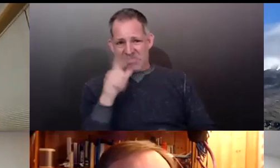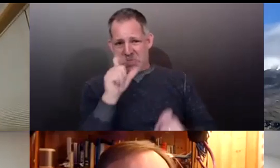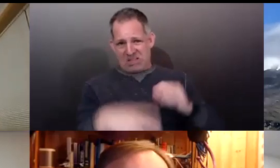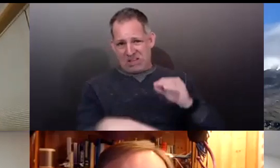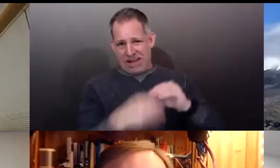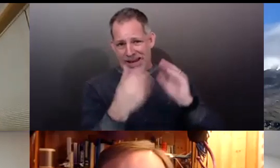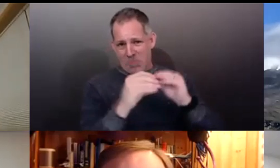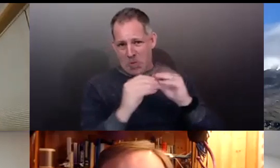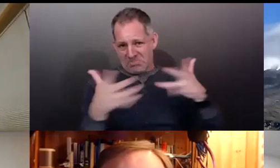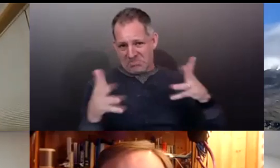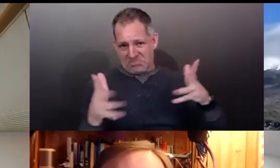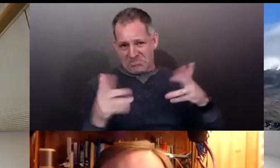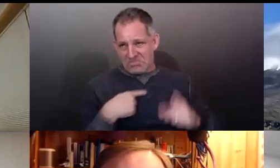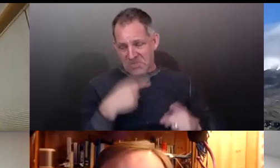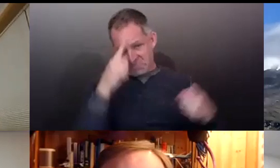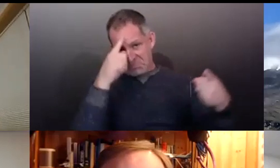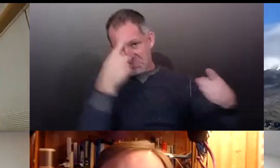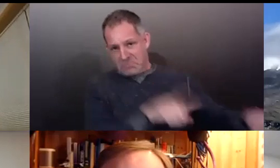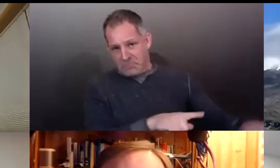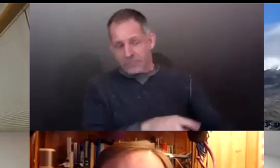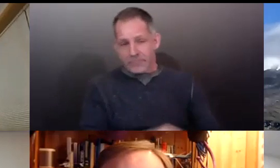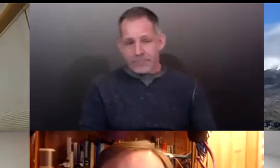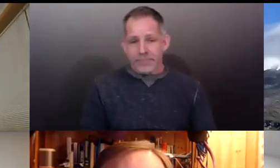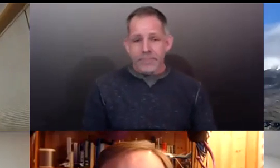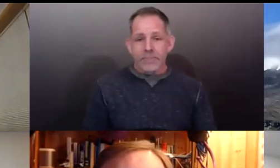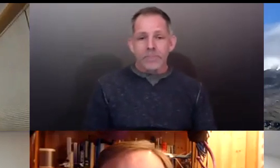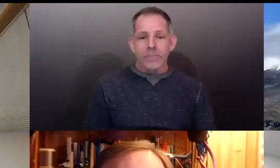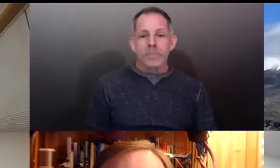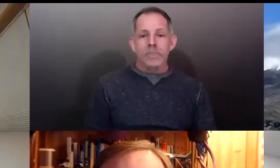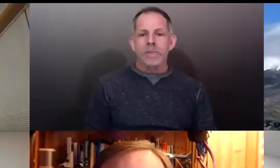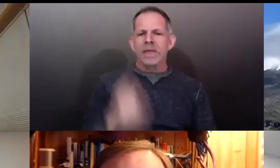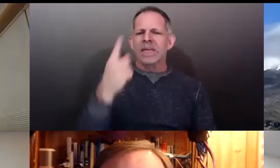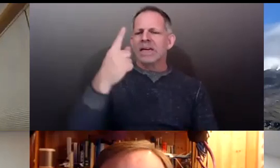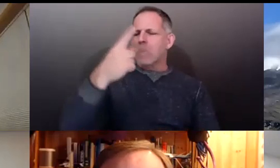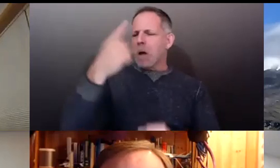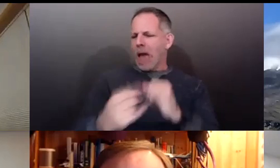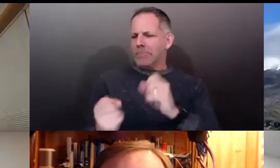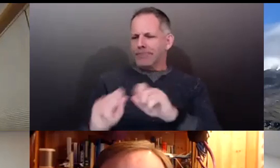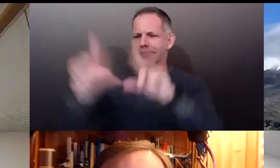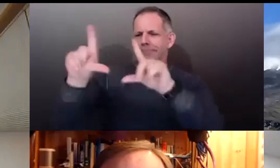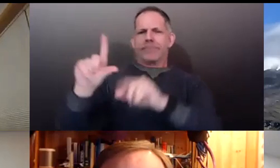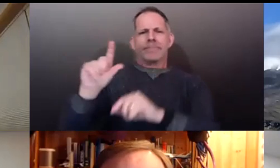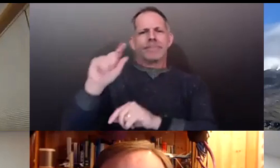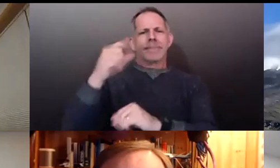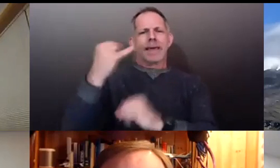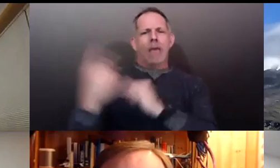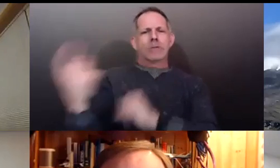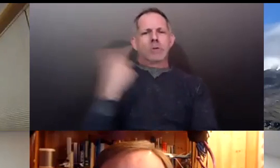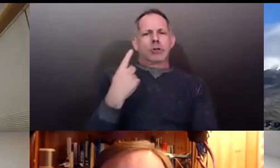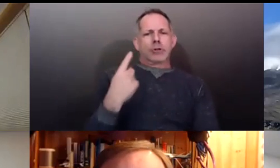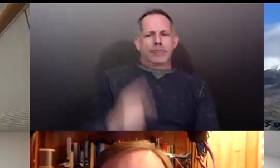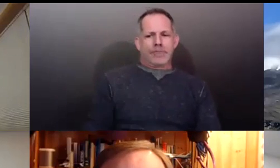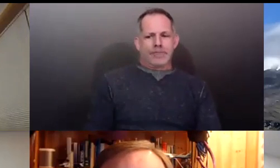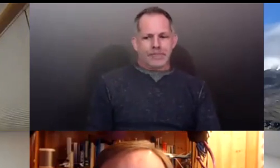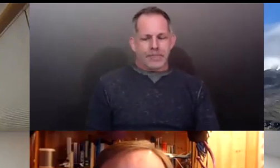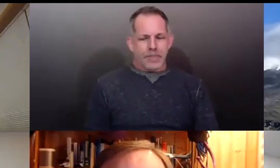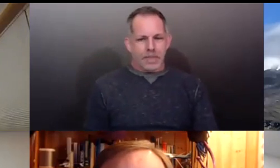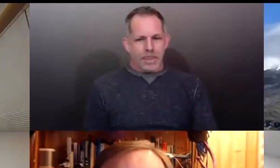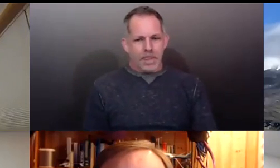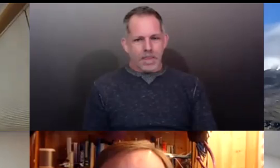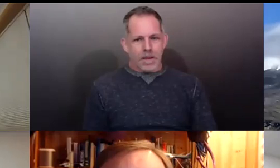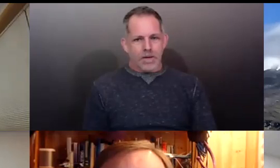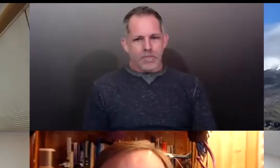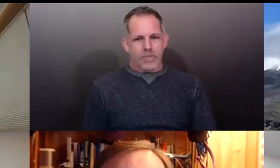I'll go with two last questions. We had one here that was, given schools being largely in